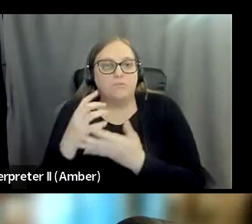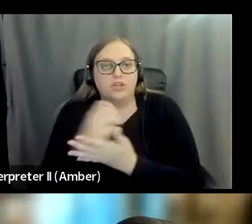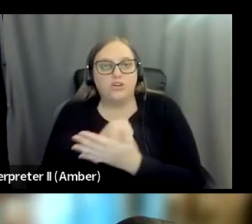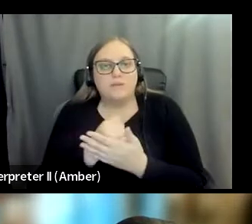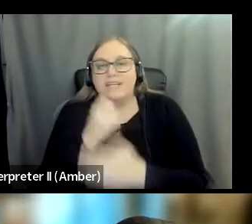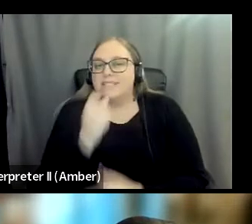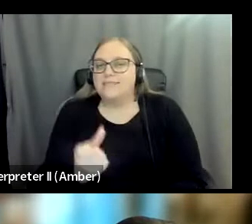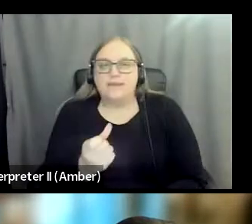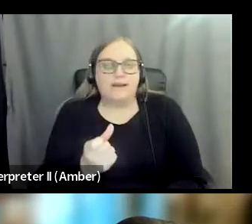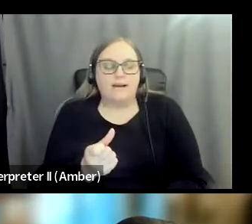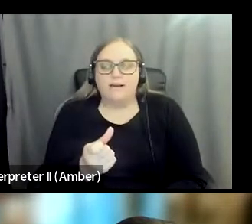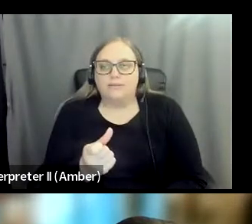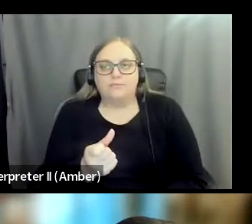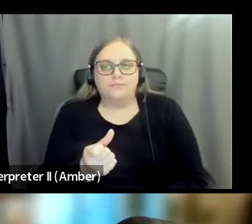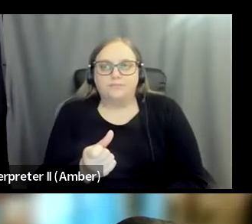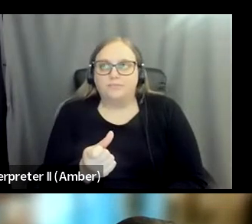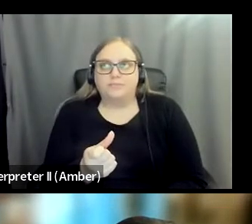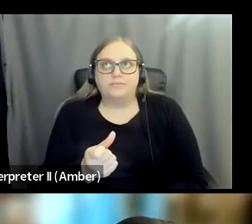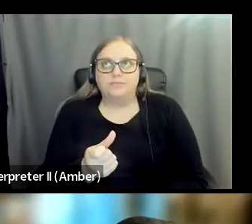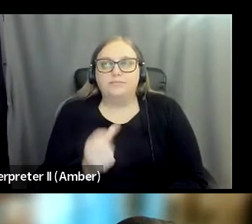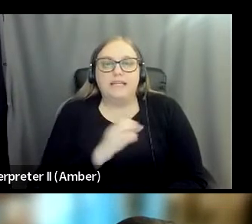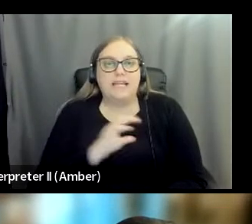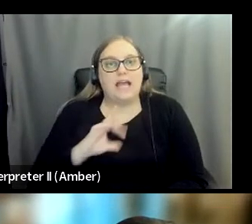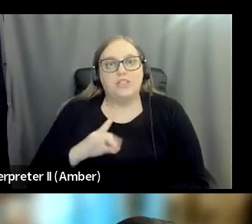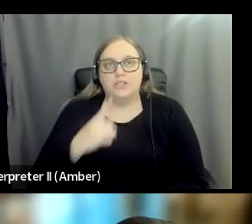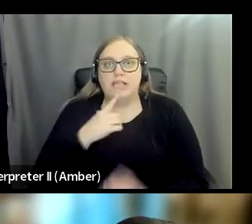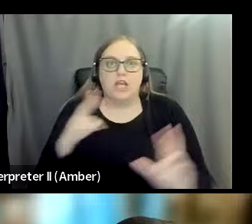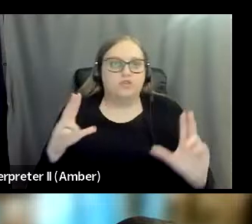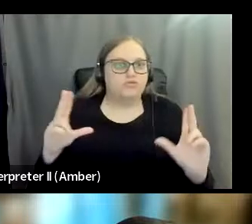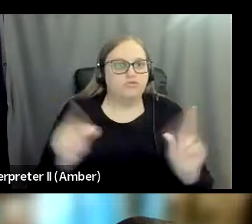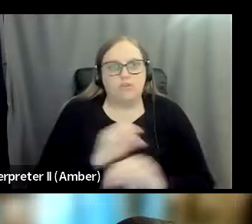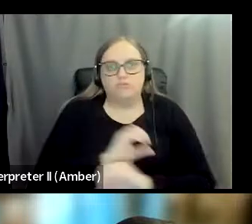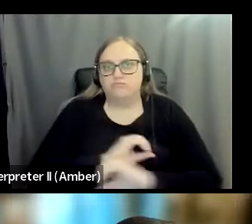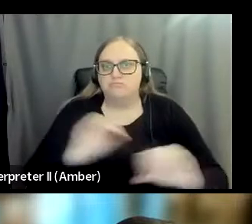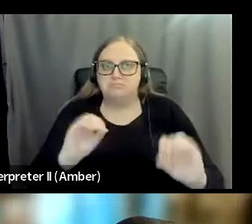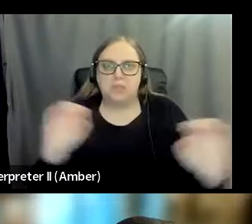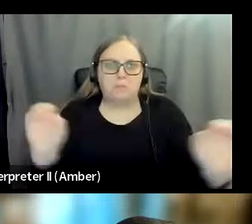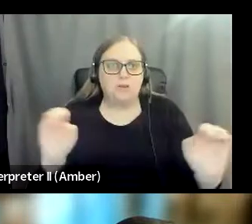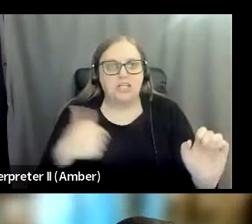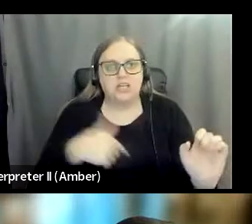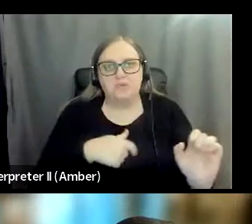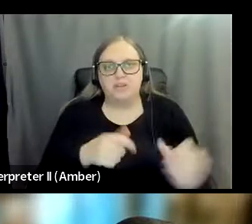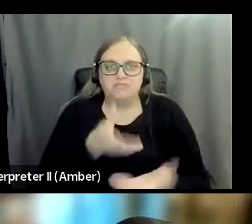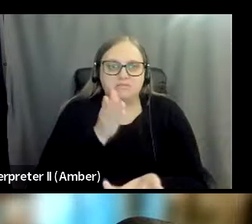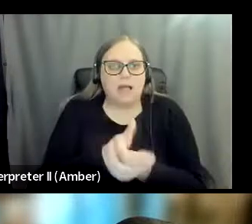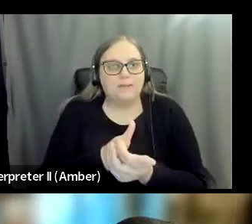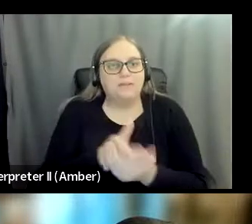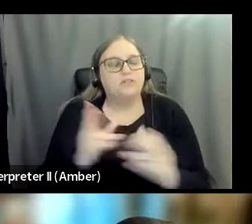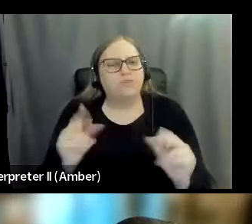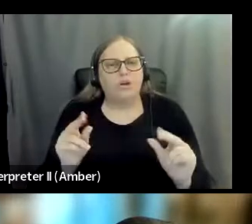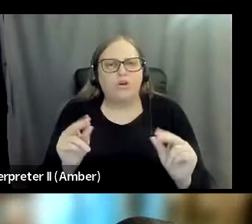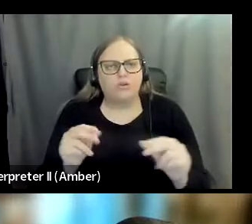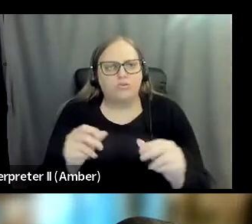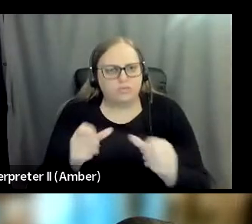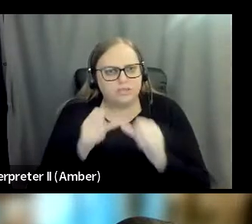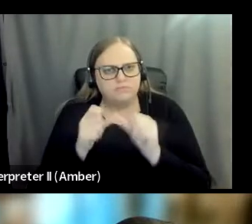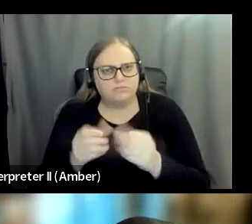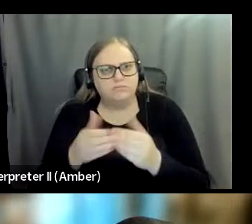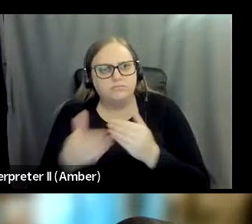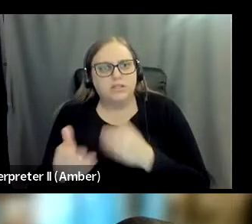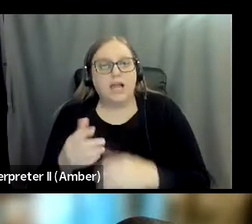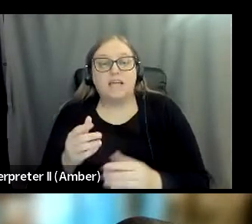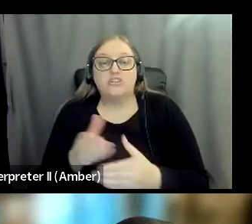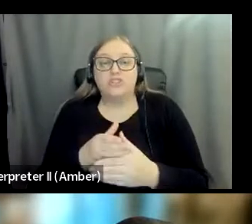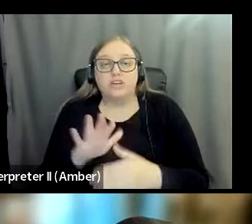not as though the council is saying there is no emergency and we're not moving forward. But I do share some of your concerns